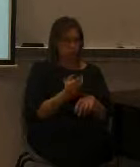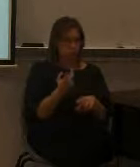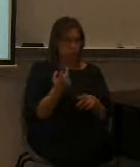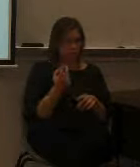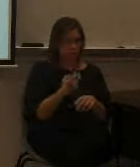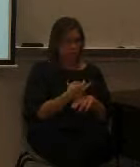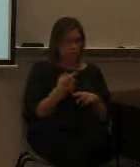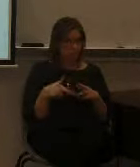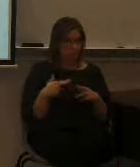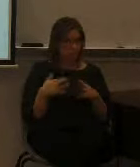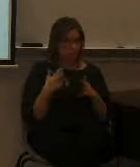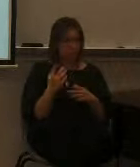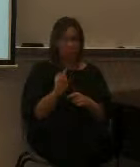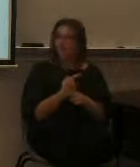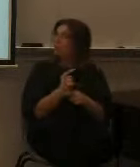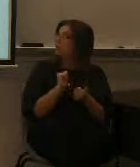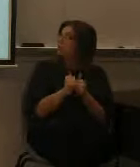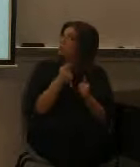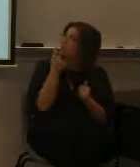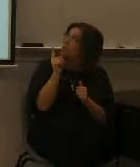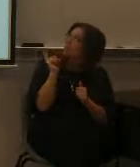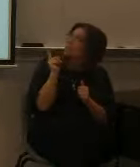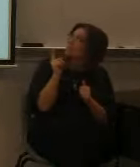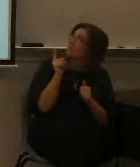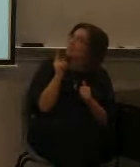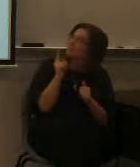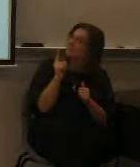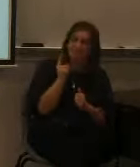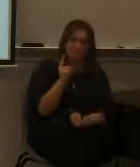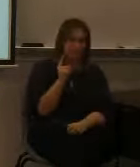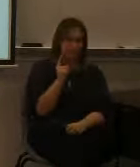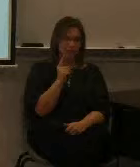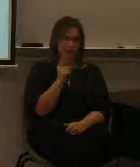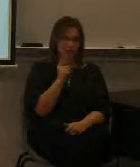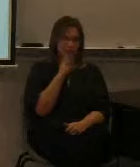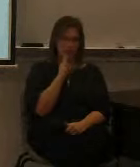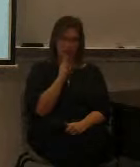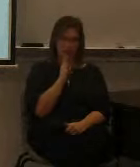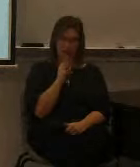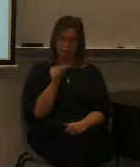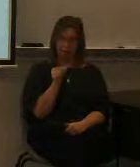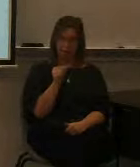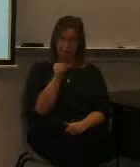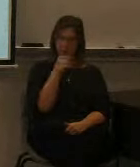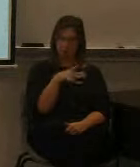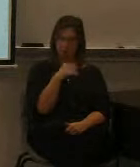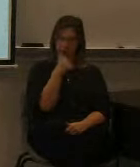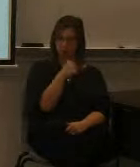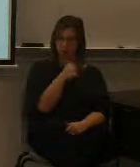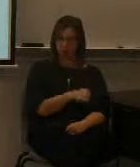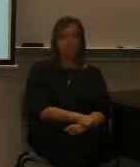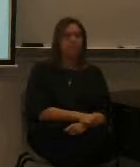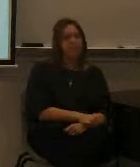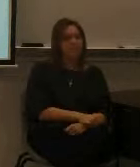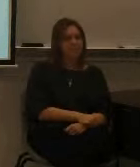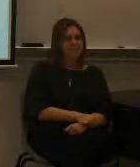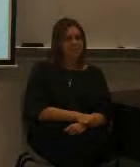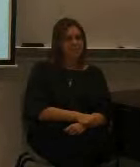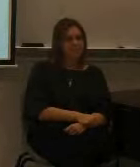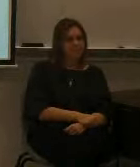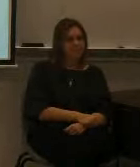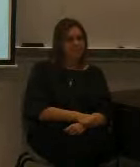rollers, right? And they're competing for these sexy little female fish. And this is obviously